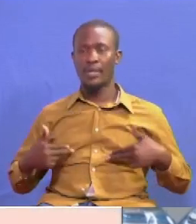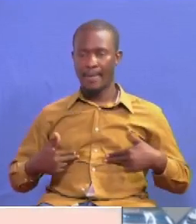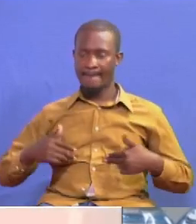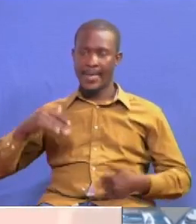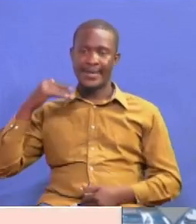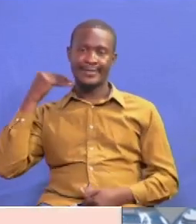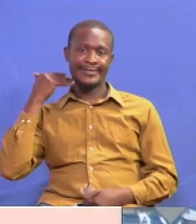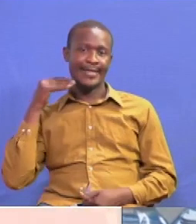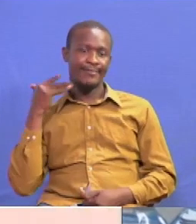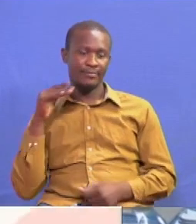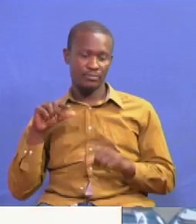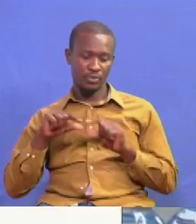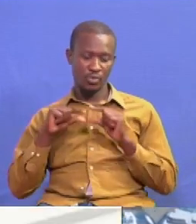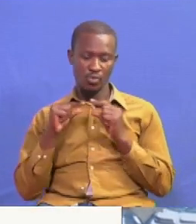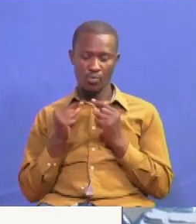Terrorist groups,